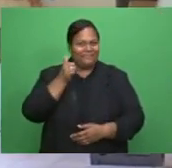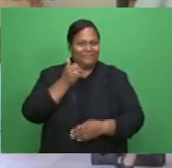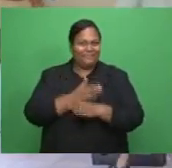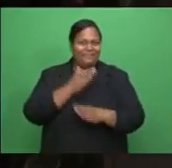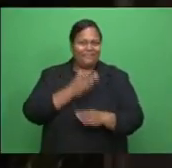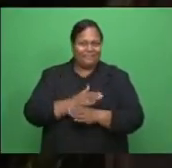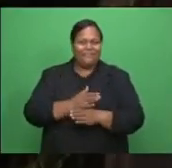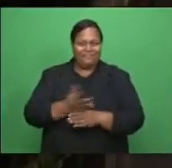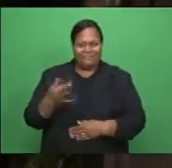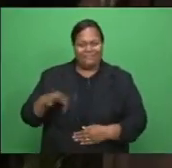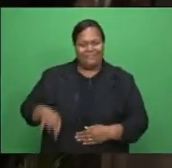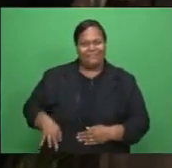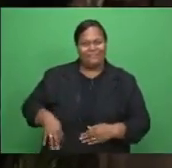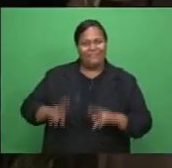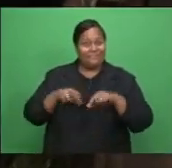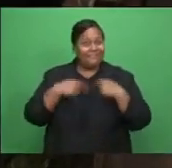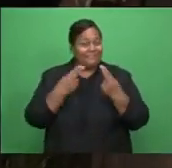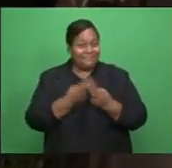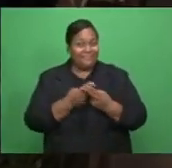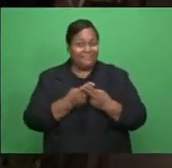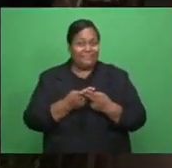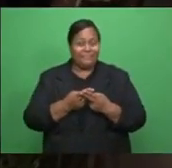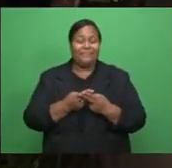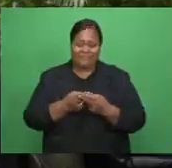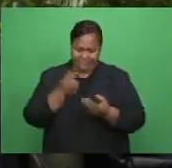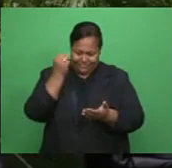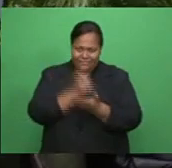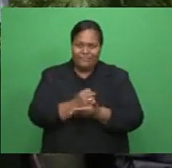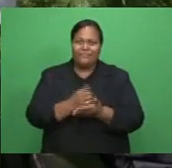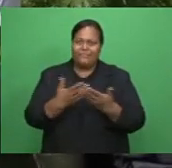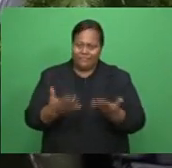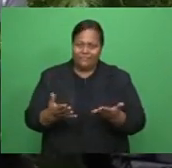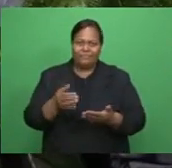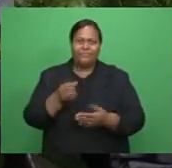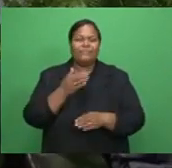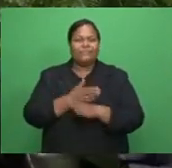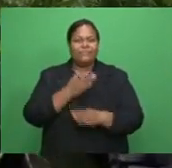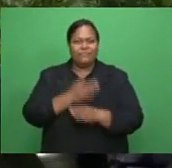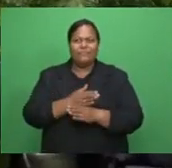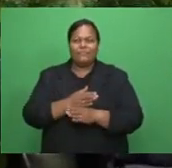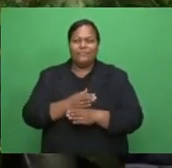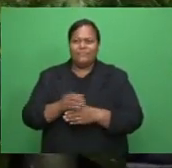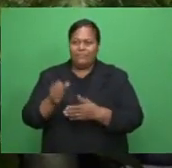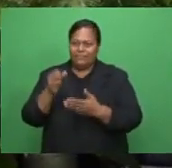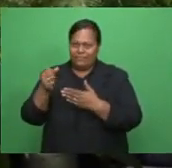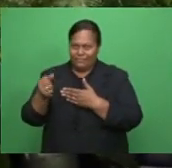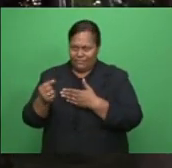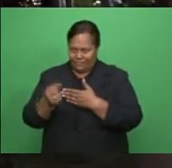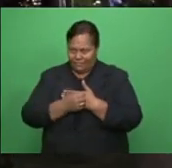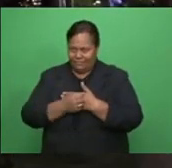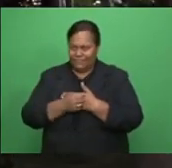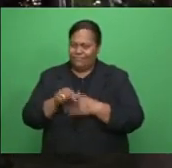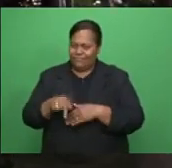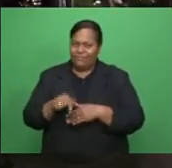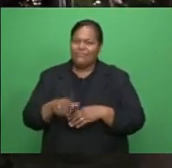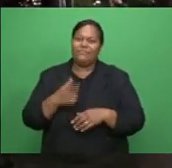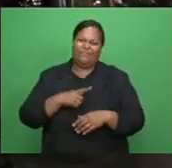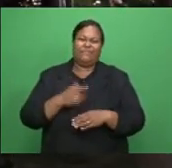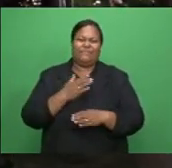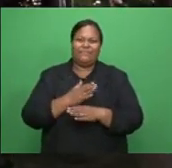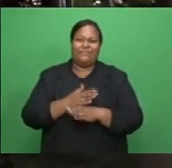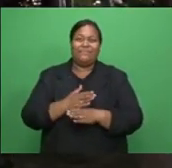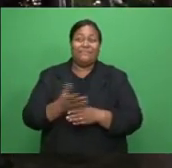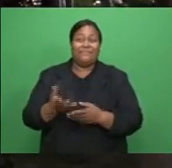The staff were also assured of job security before they were asked to go on leave. I feel so happy